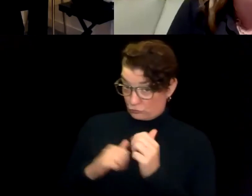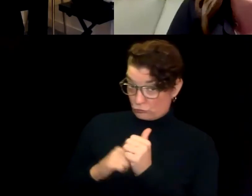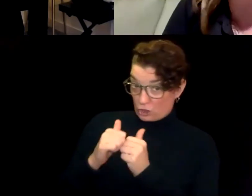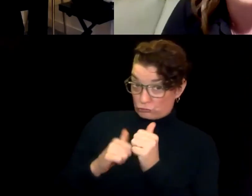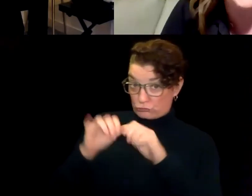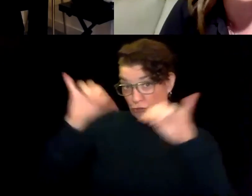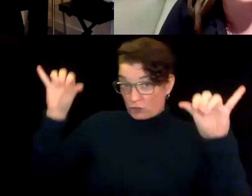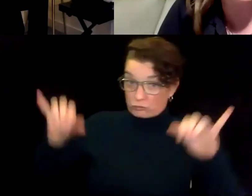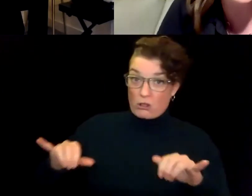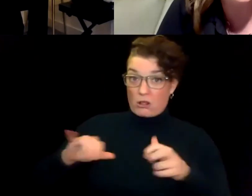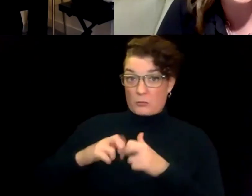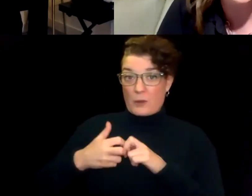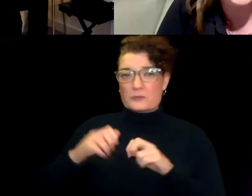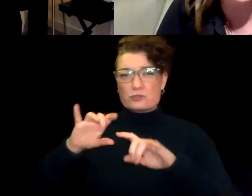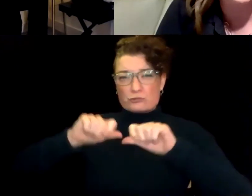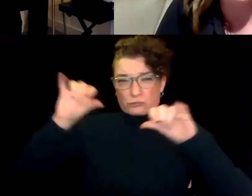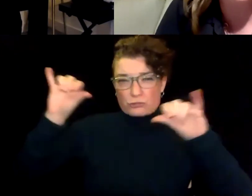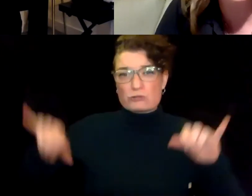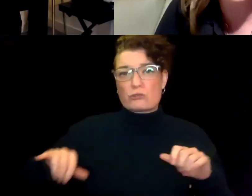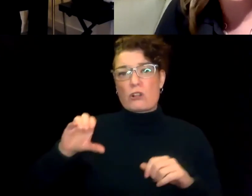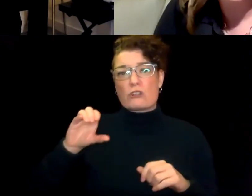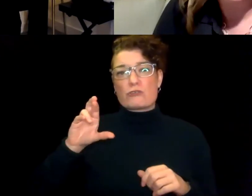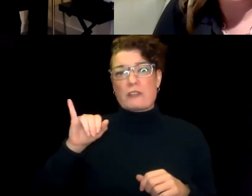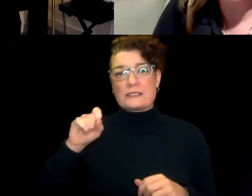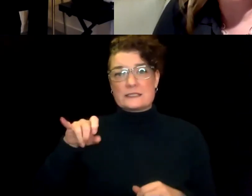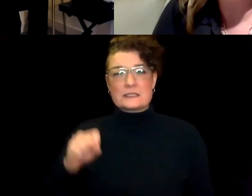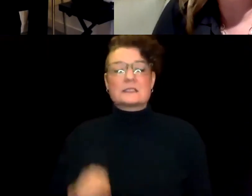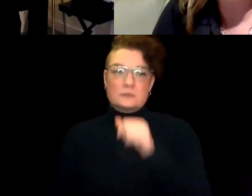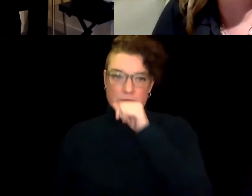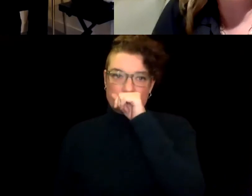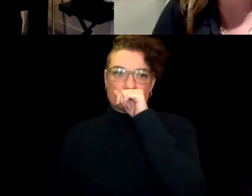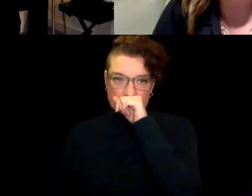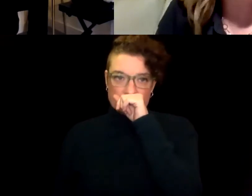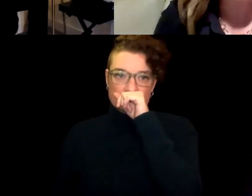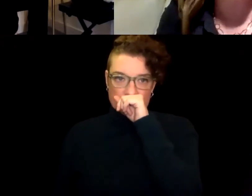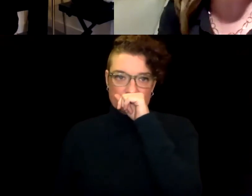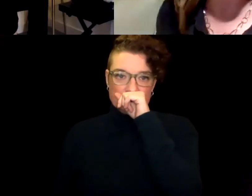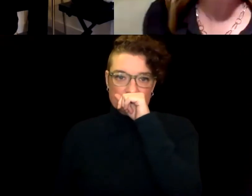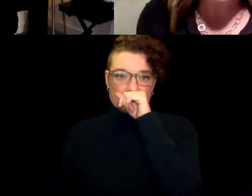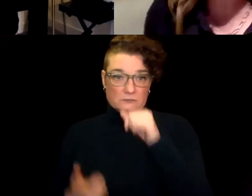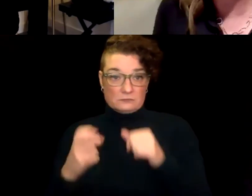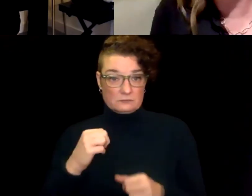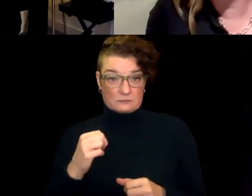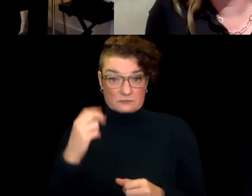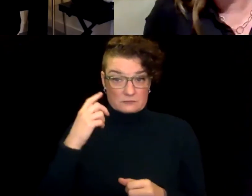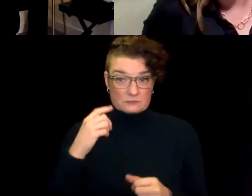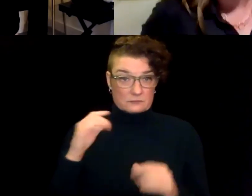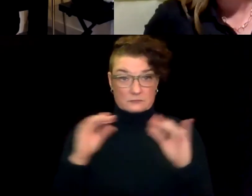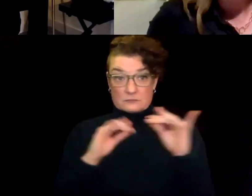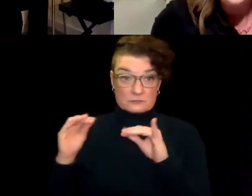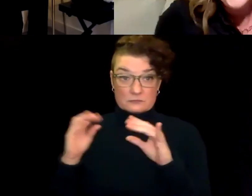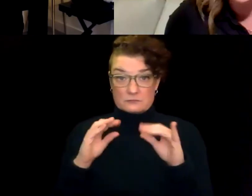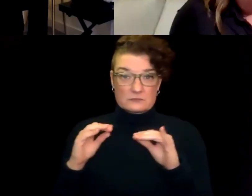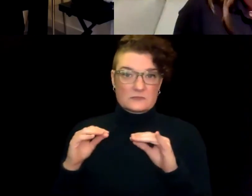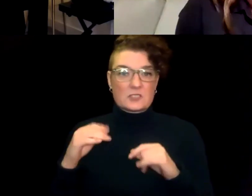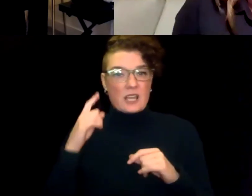of the structural crisis, what we're calling a crisis? Yeah. And then we can connect. I think I can structural problem in the medical system